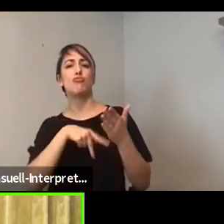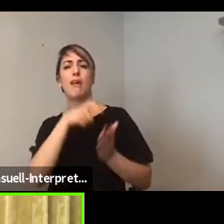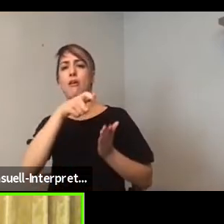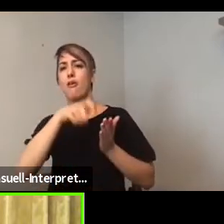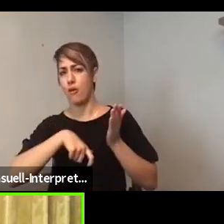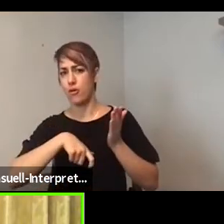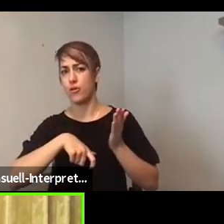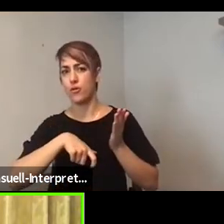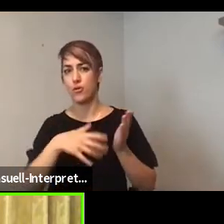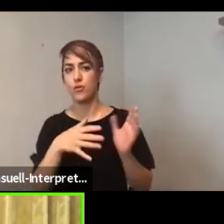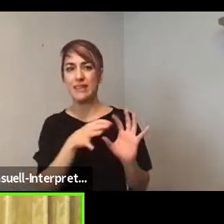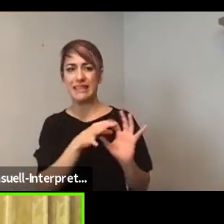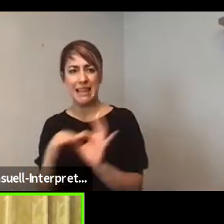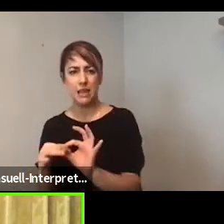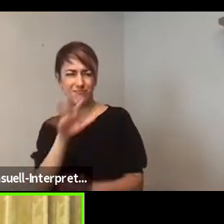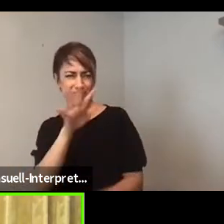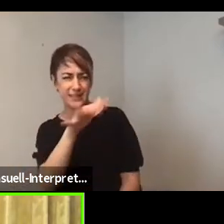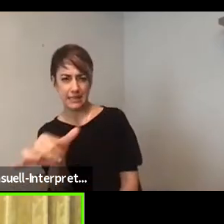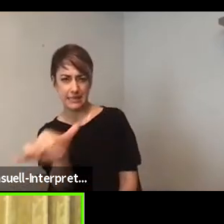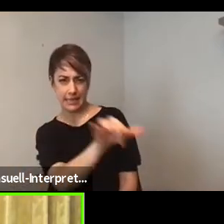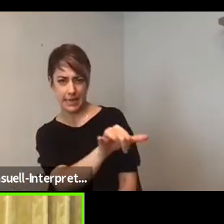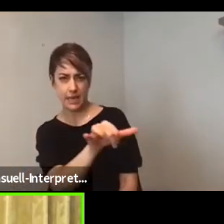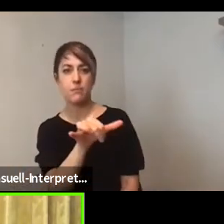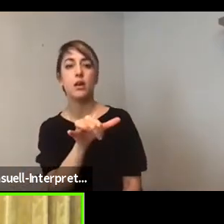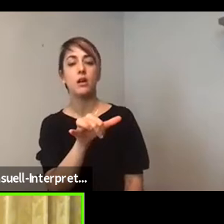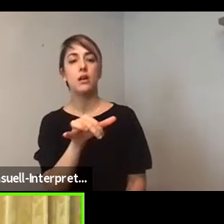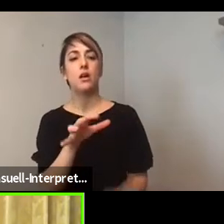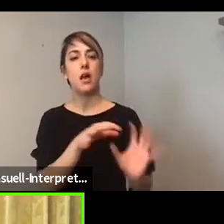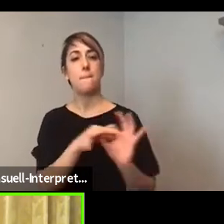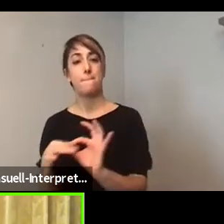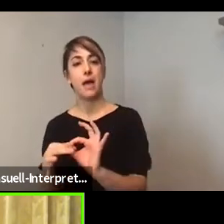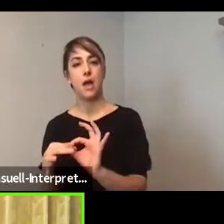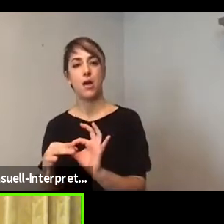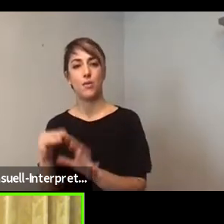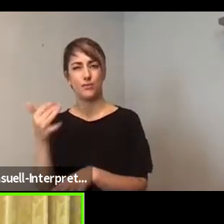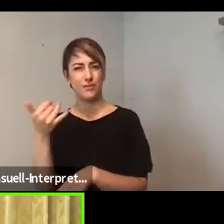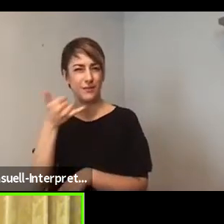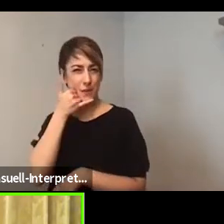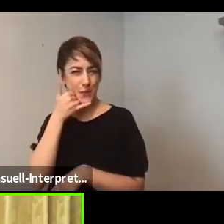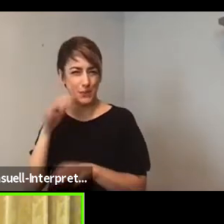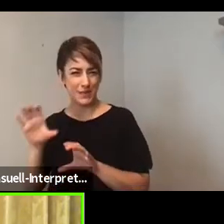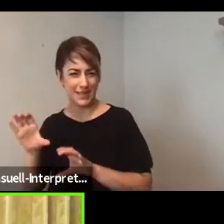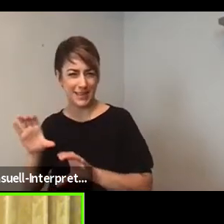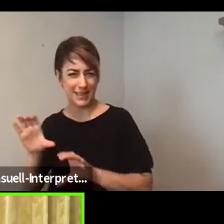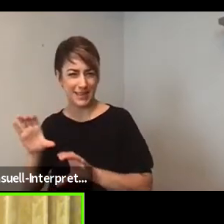the phone improv. It was written that they especially do for